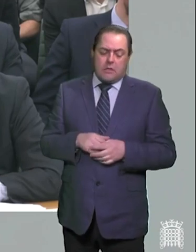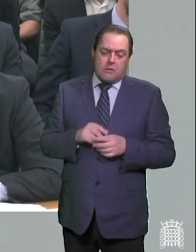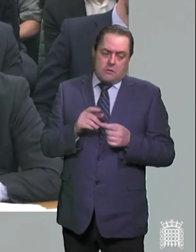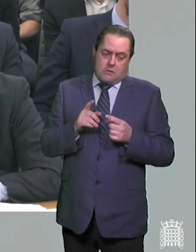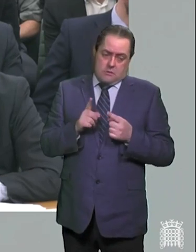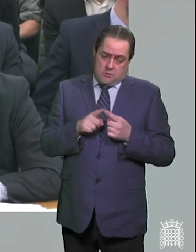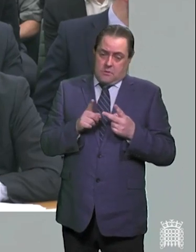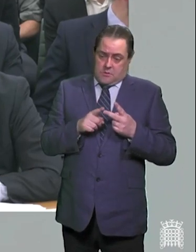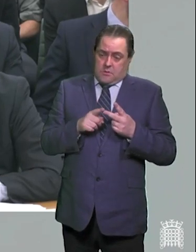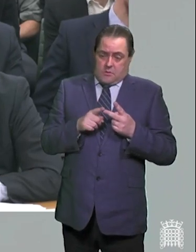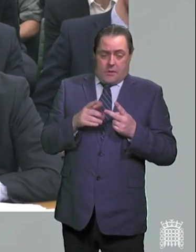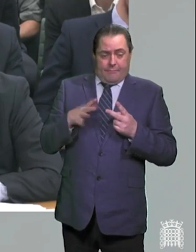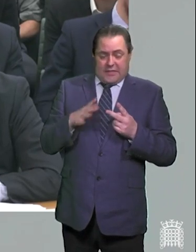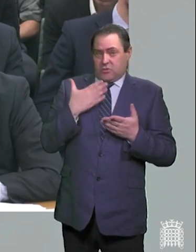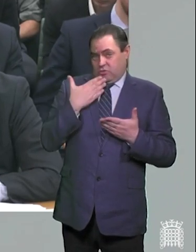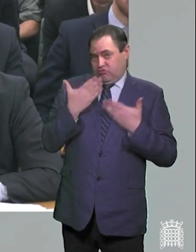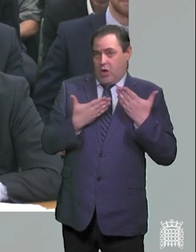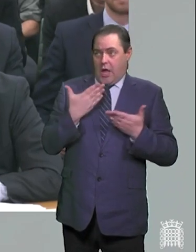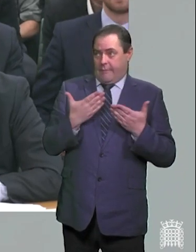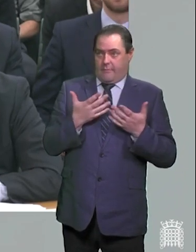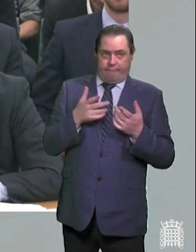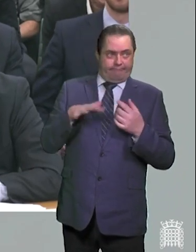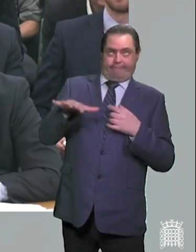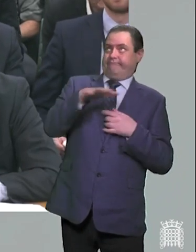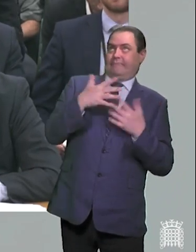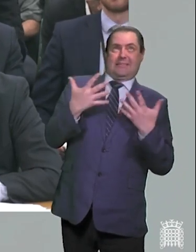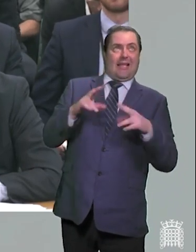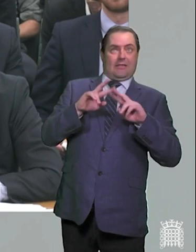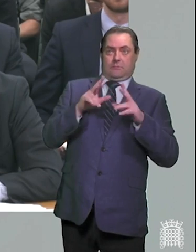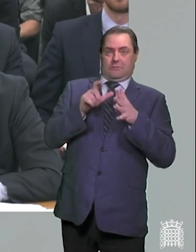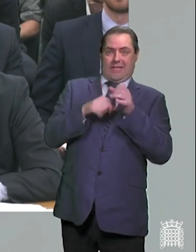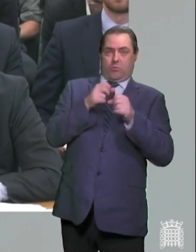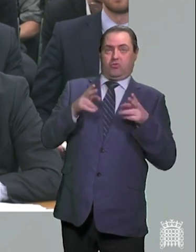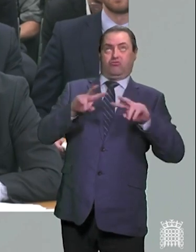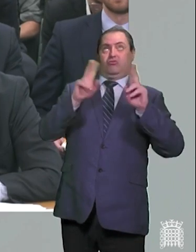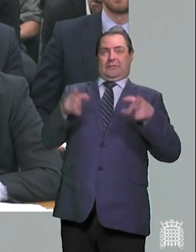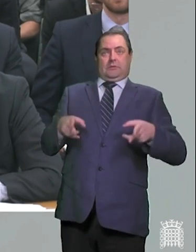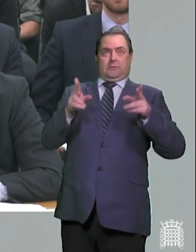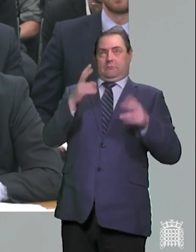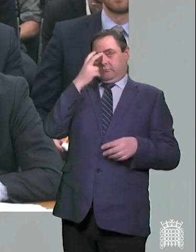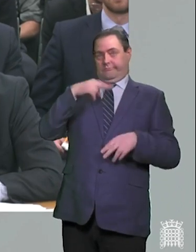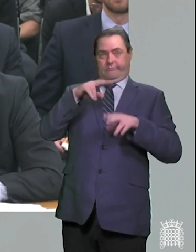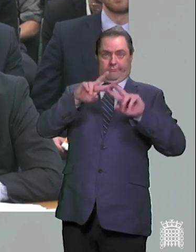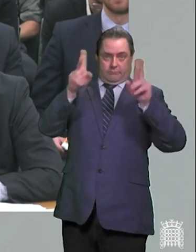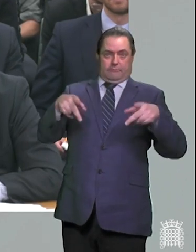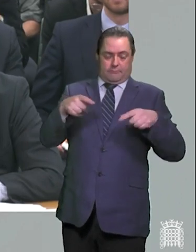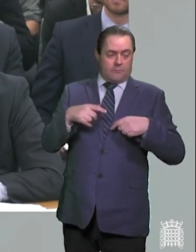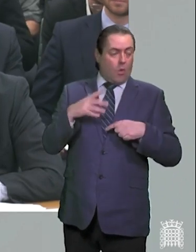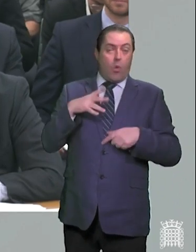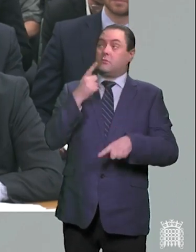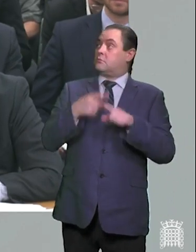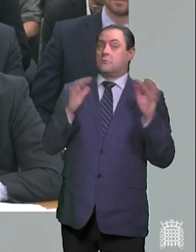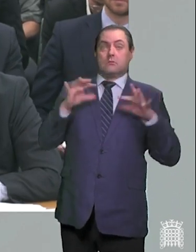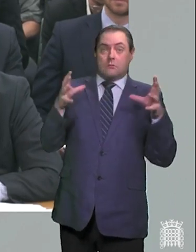I've described the constraints in which we were operating in number 10. If you wanted to have a rapid gathering